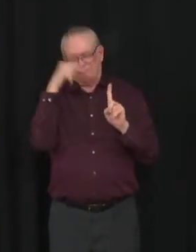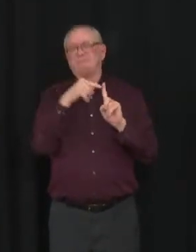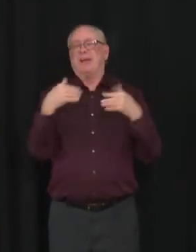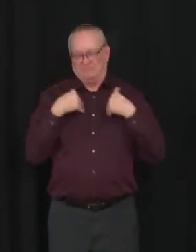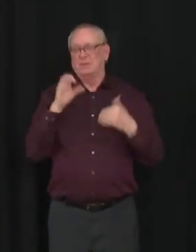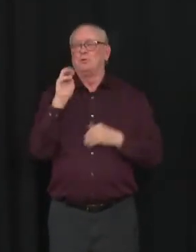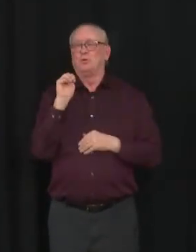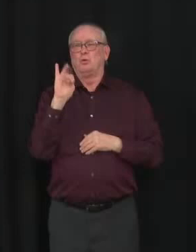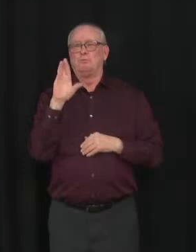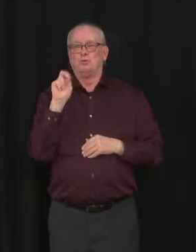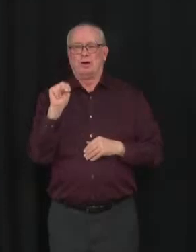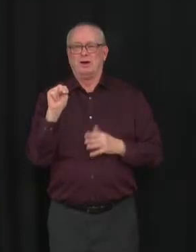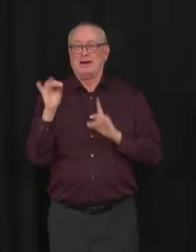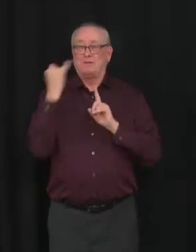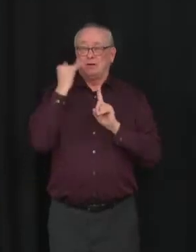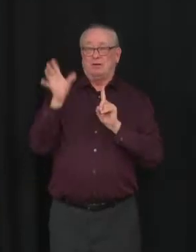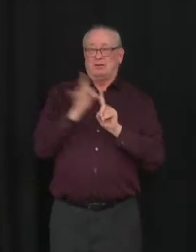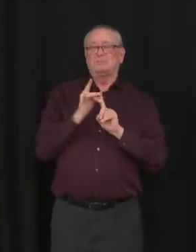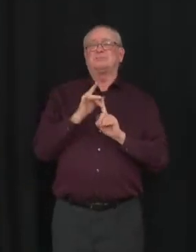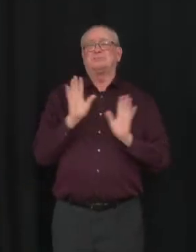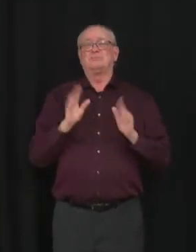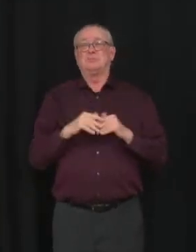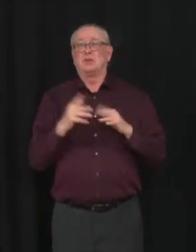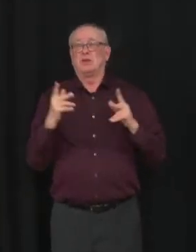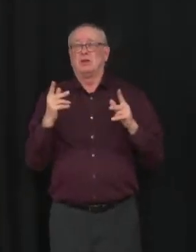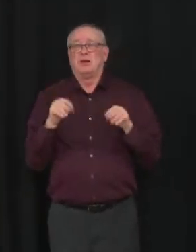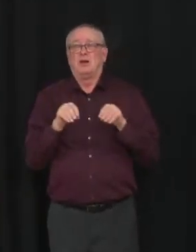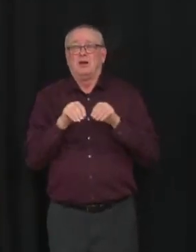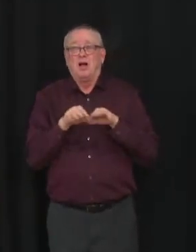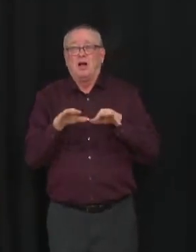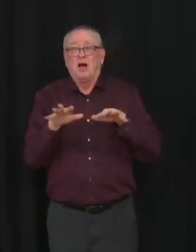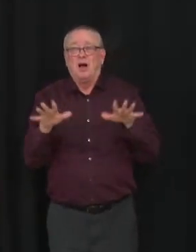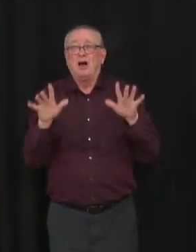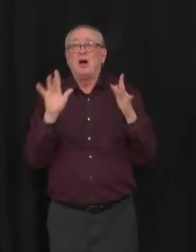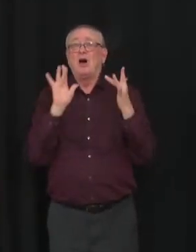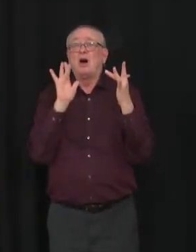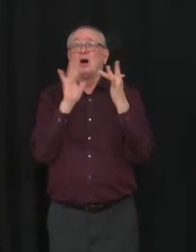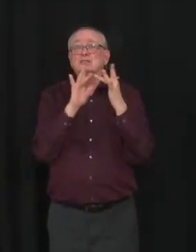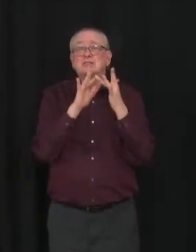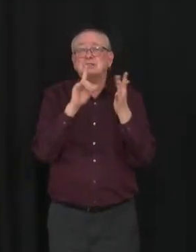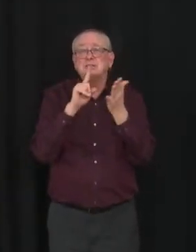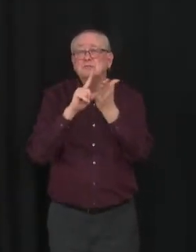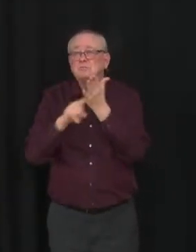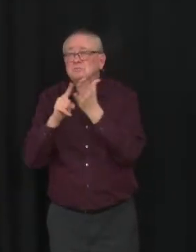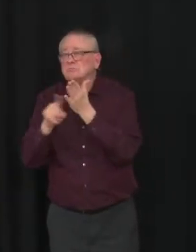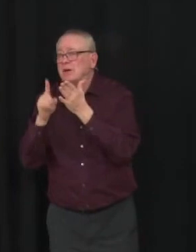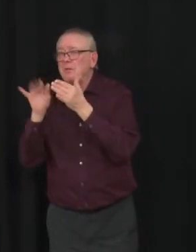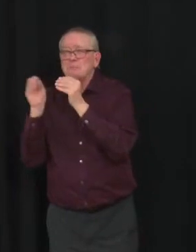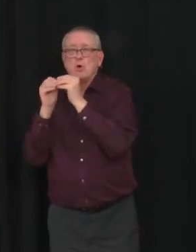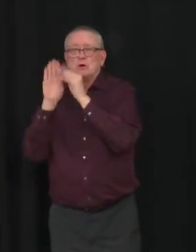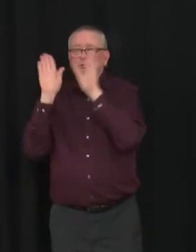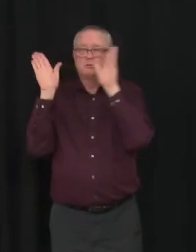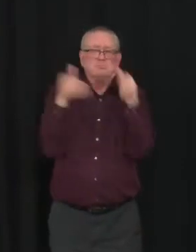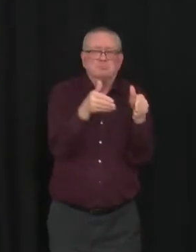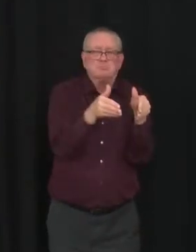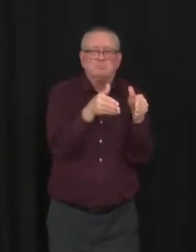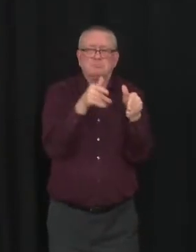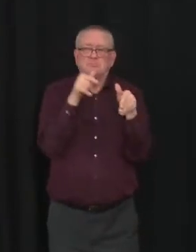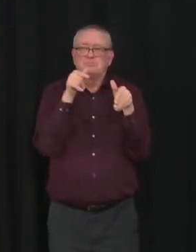of Omicron cases, we have redirected all our contact tracing capacity to high-risk settings at this